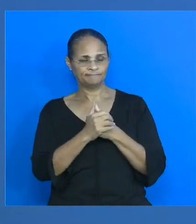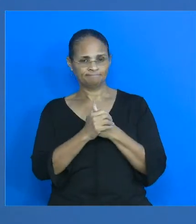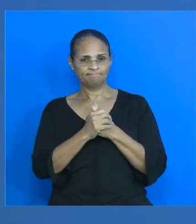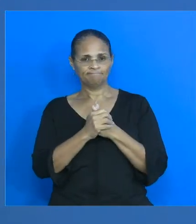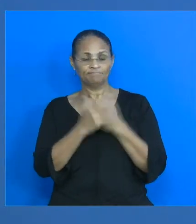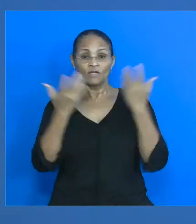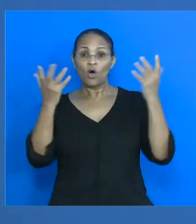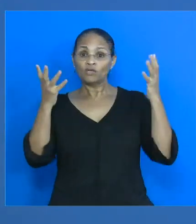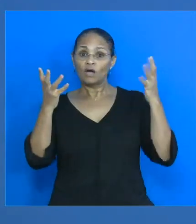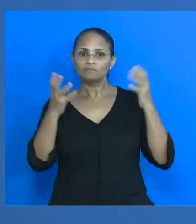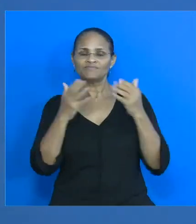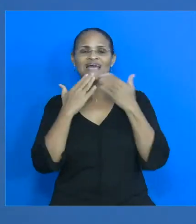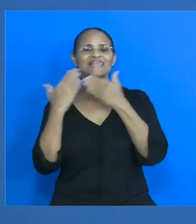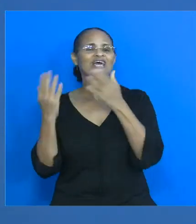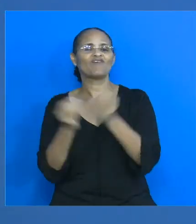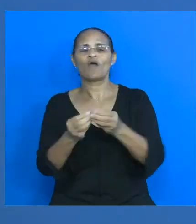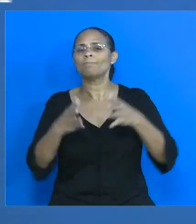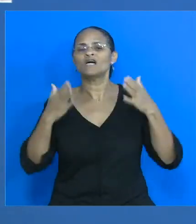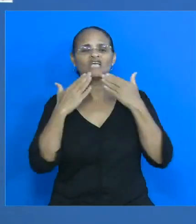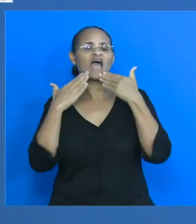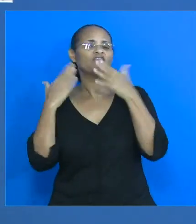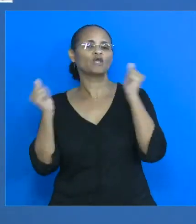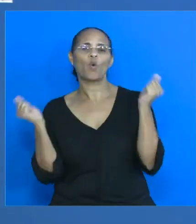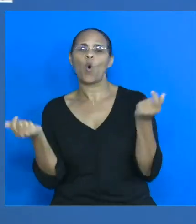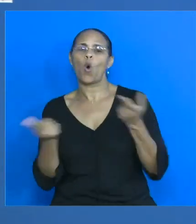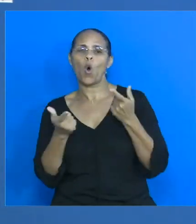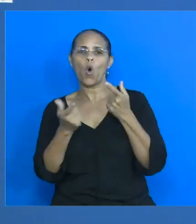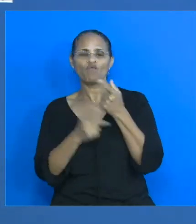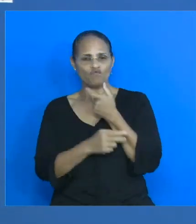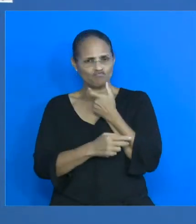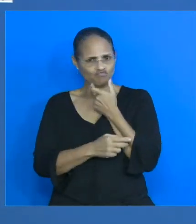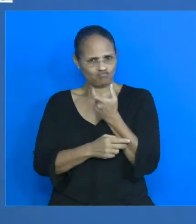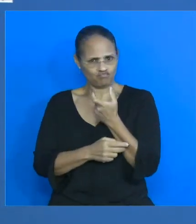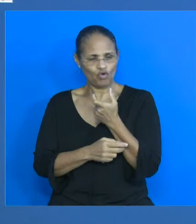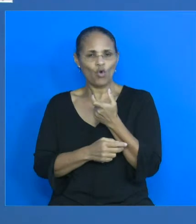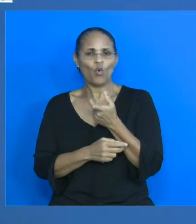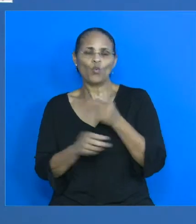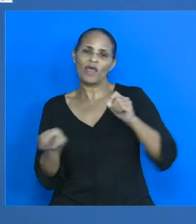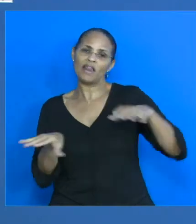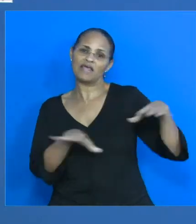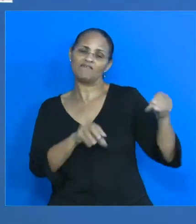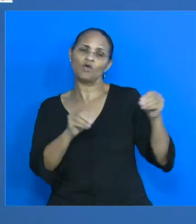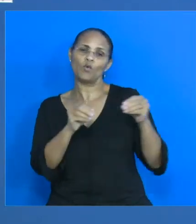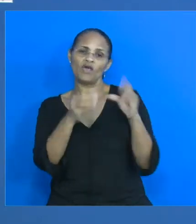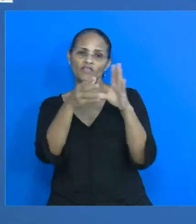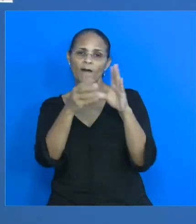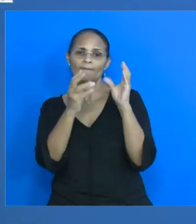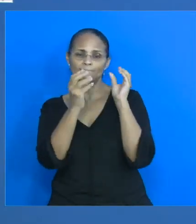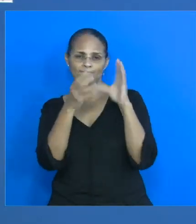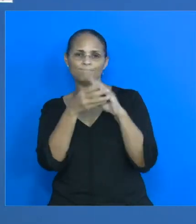All done? Yes. Thank you very much. I thank everyone for tuning in. We leave you with a message that the Minister of